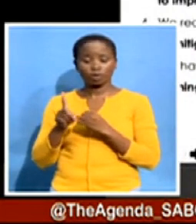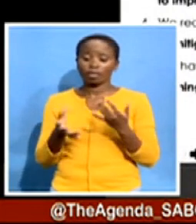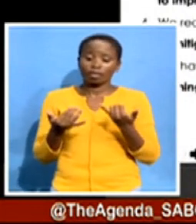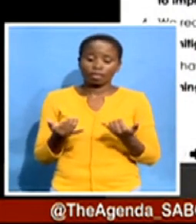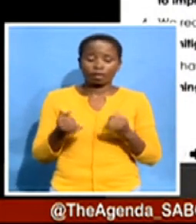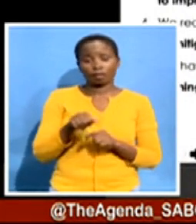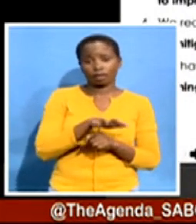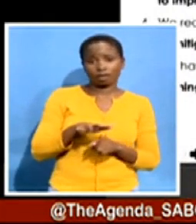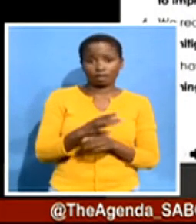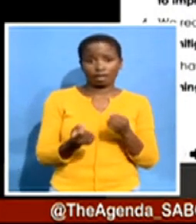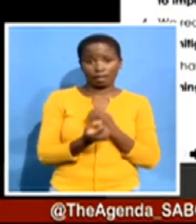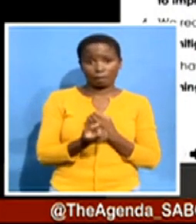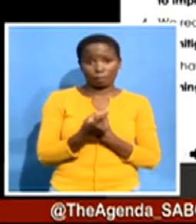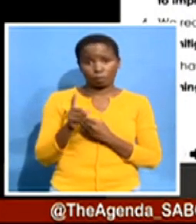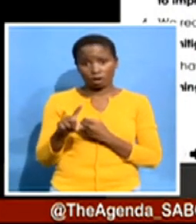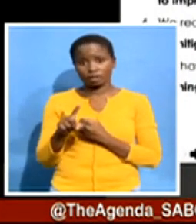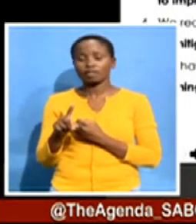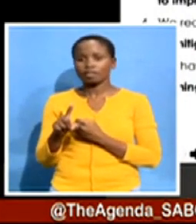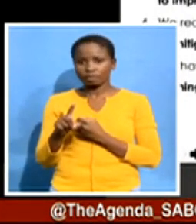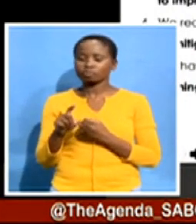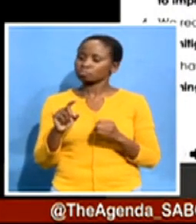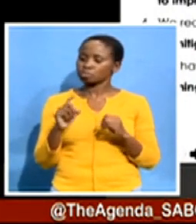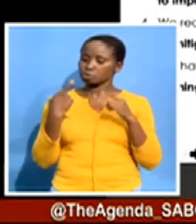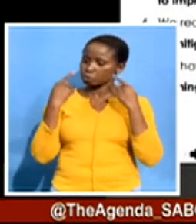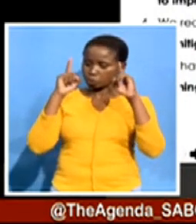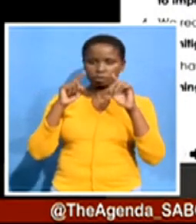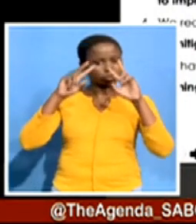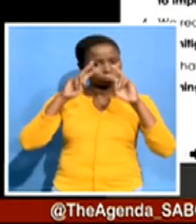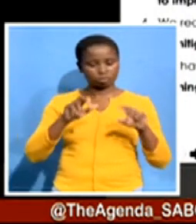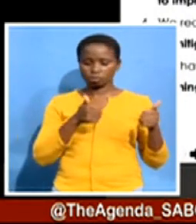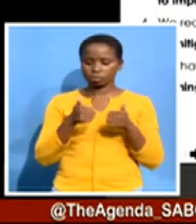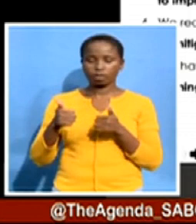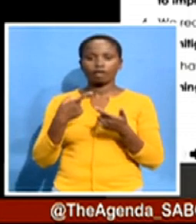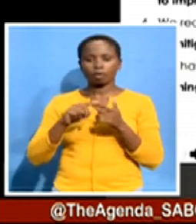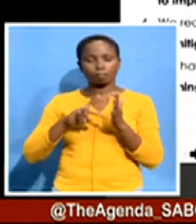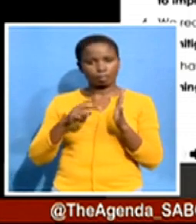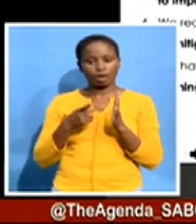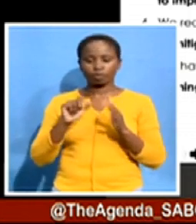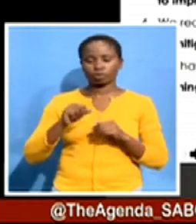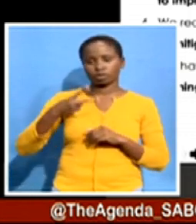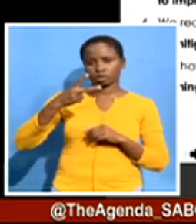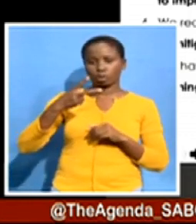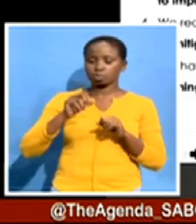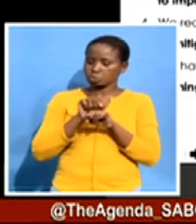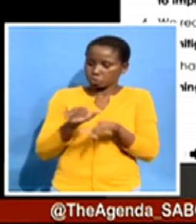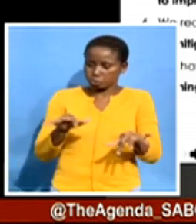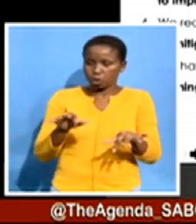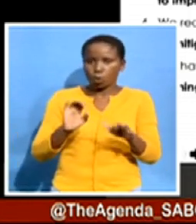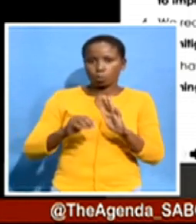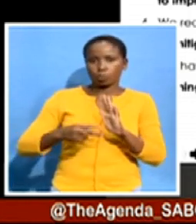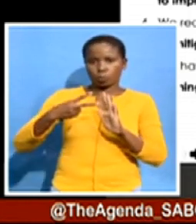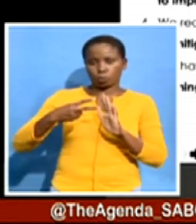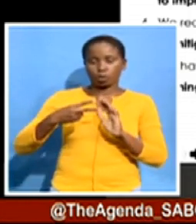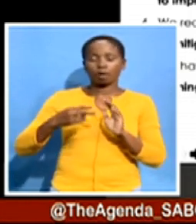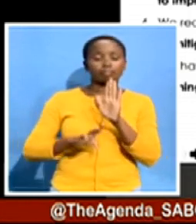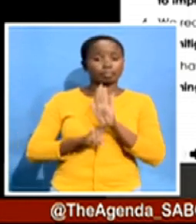quite successfully an exit from the second wave, clear and consistent decline of hospitalization cases and deaths. We have moved